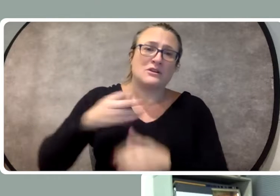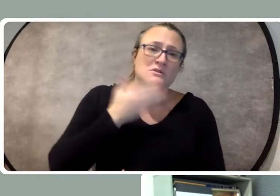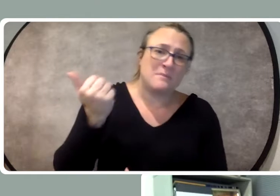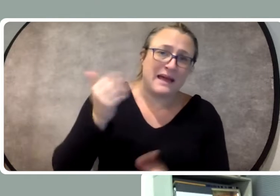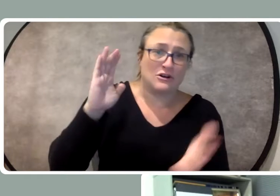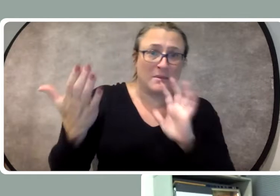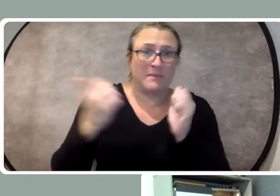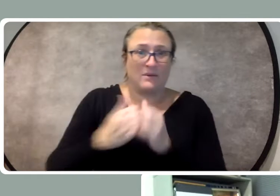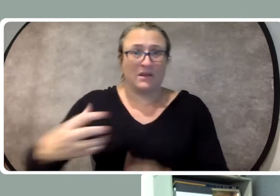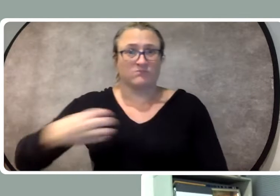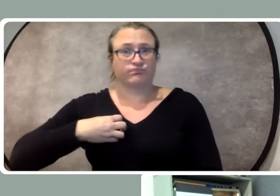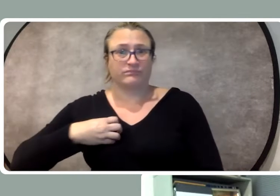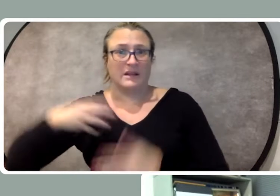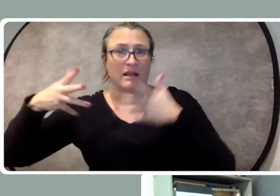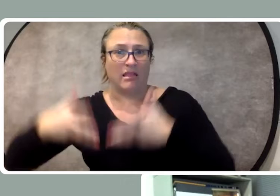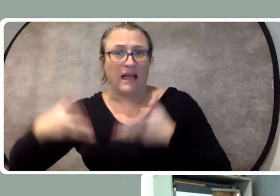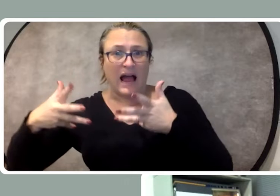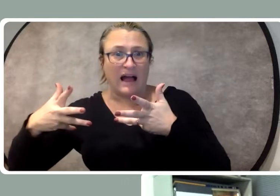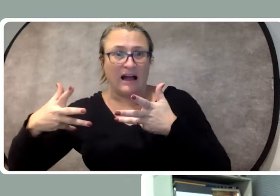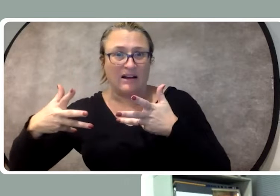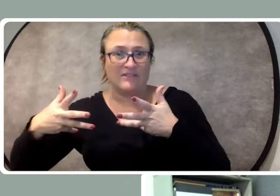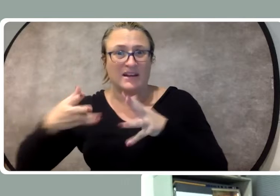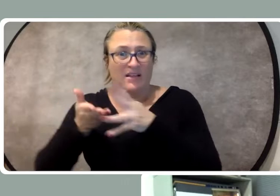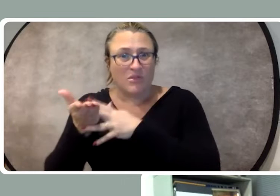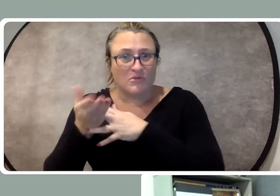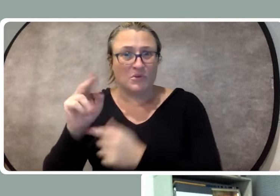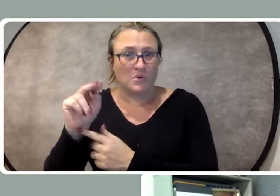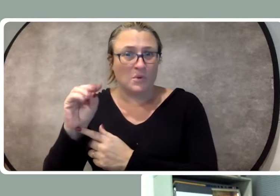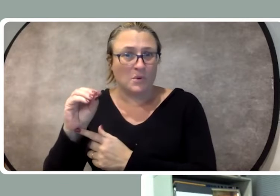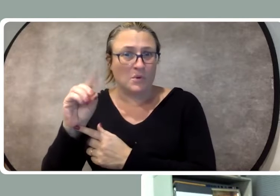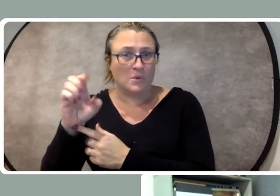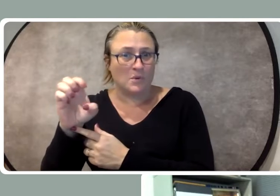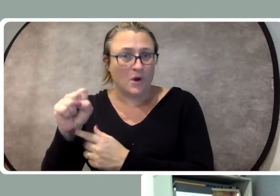was a huge lump left over with nodal involvement.